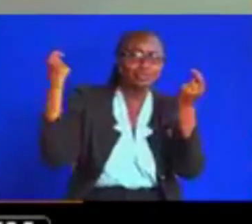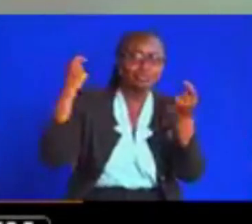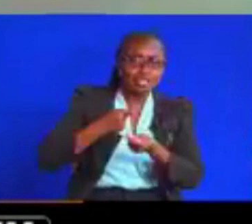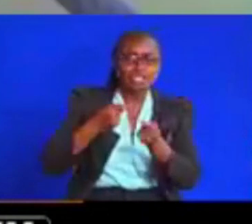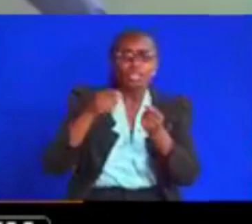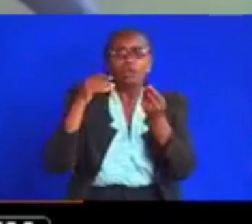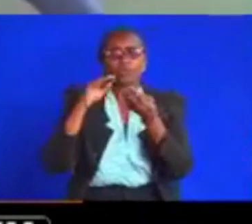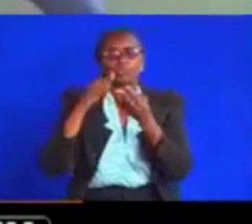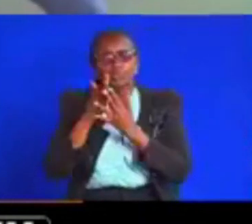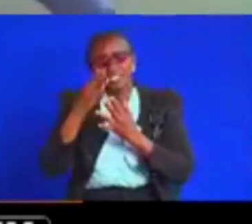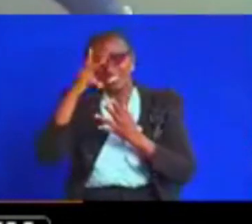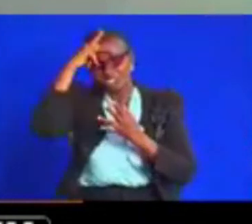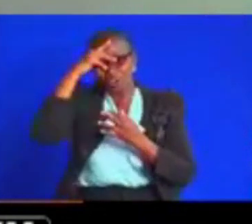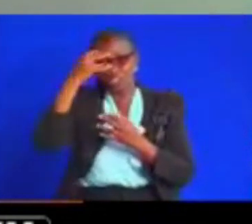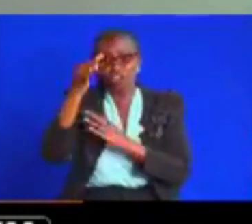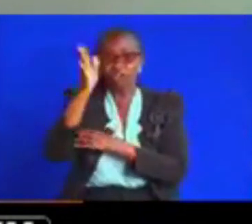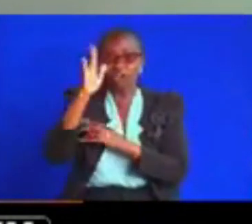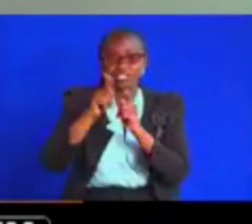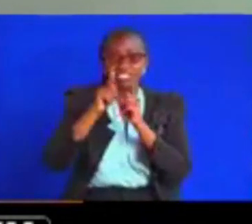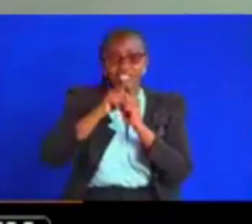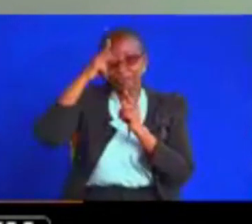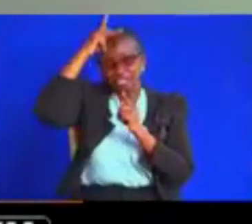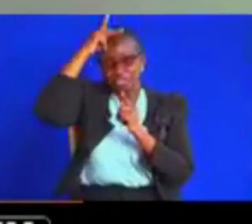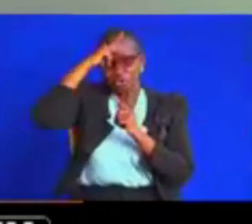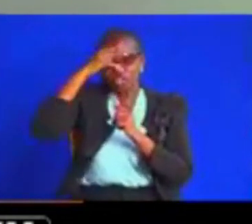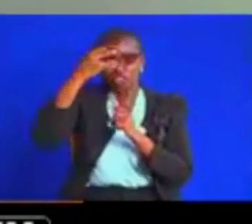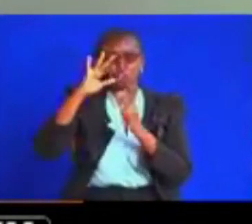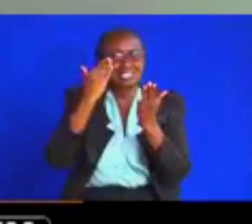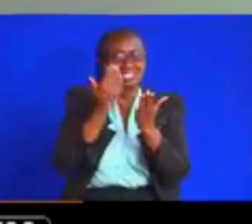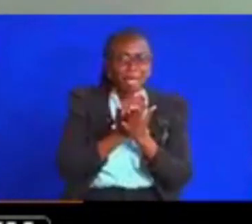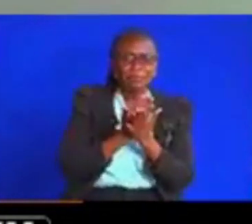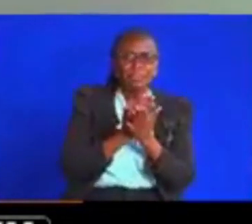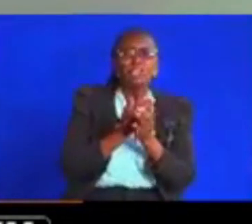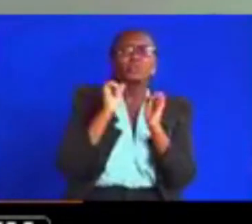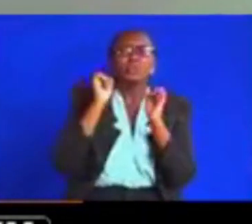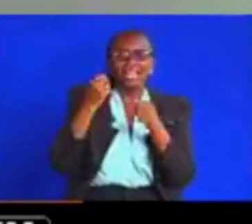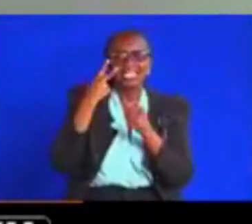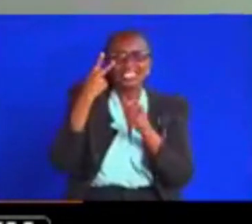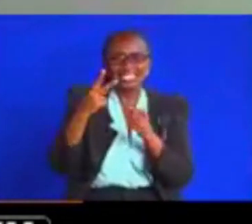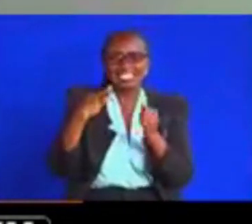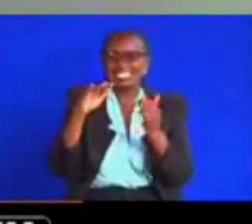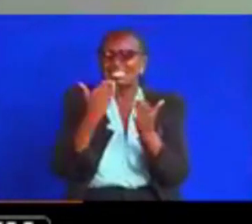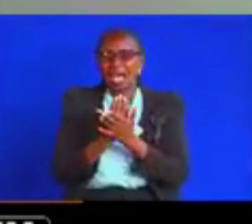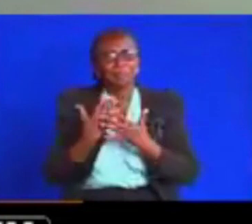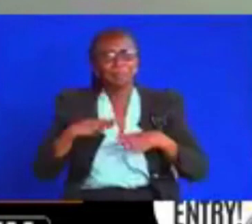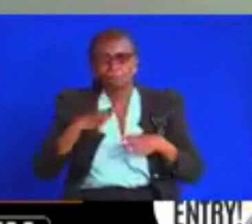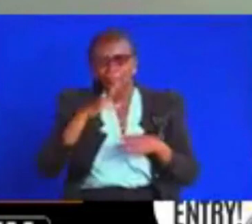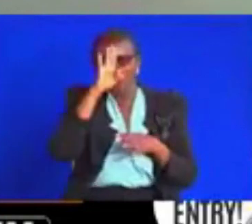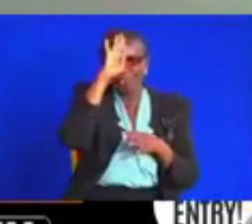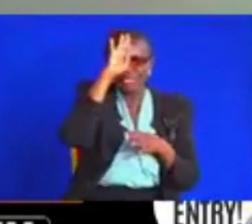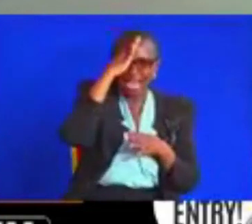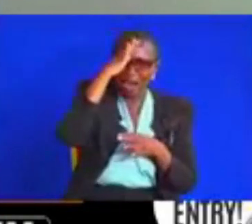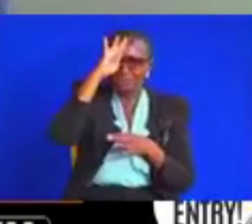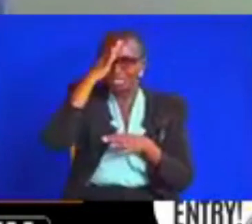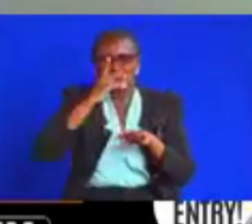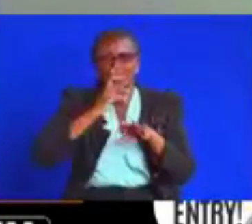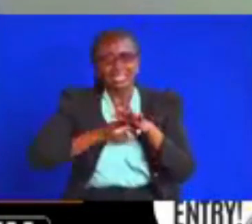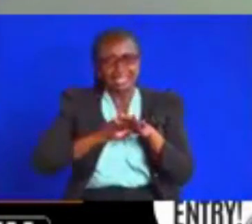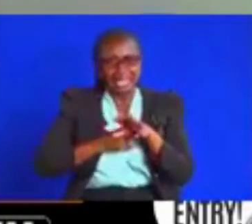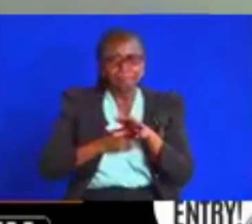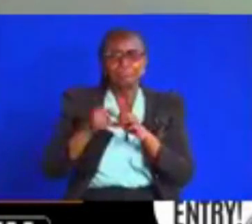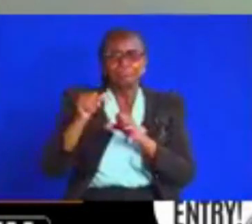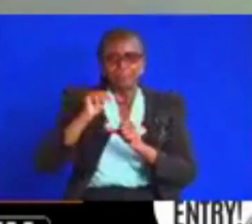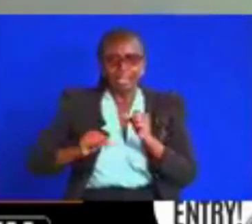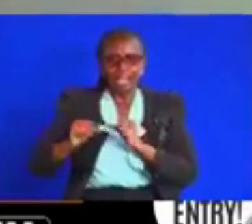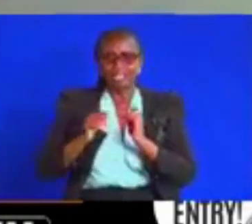their knowledge of God and their knowledge of some deity, you could see the uncertainty in many of them, even as they acted. There were